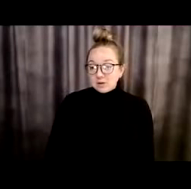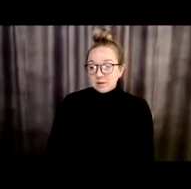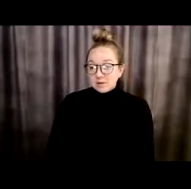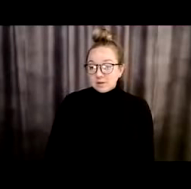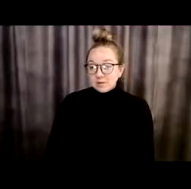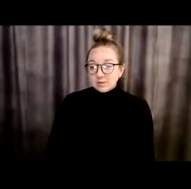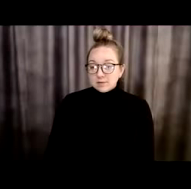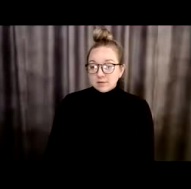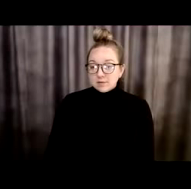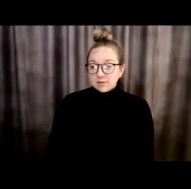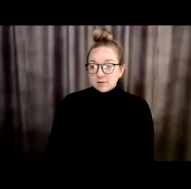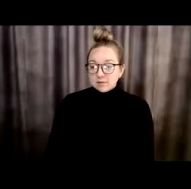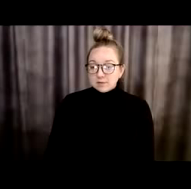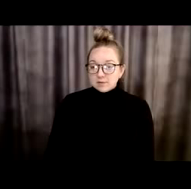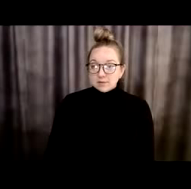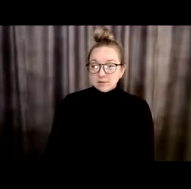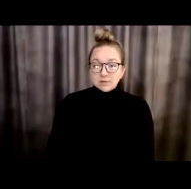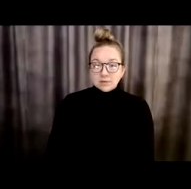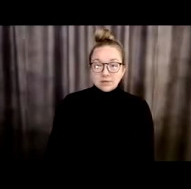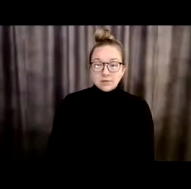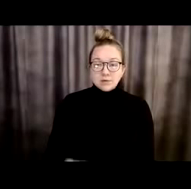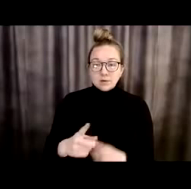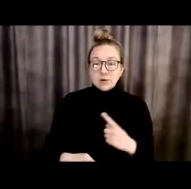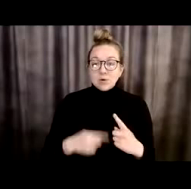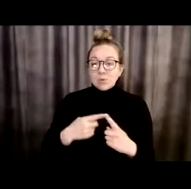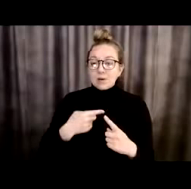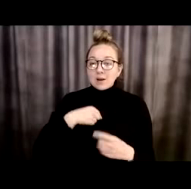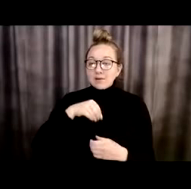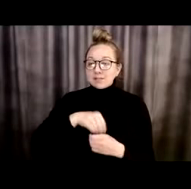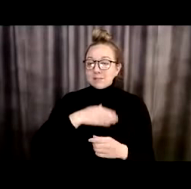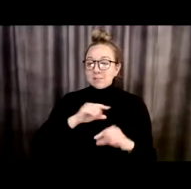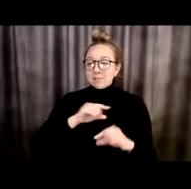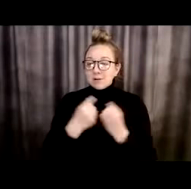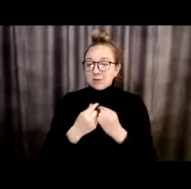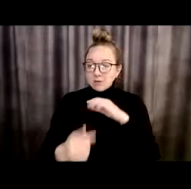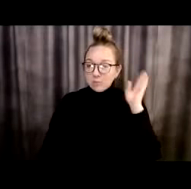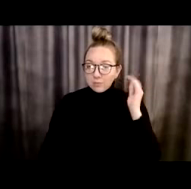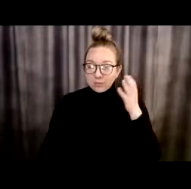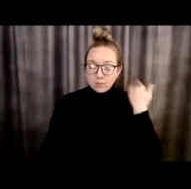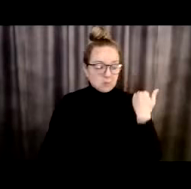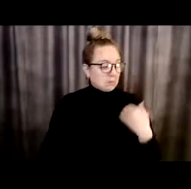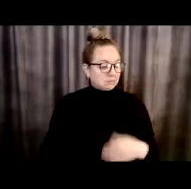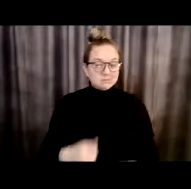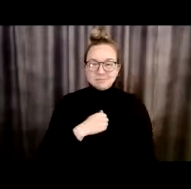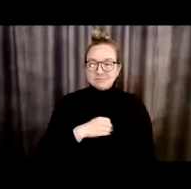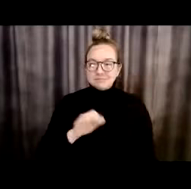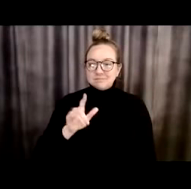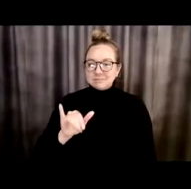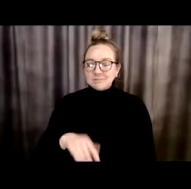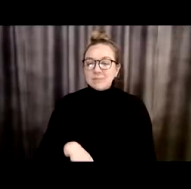And I, as I was in my group, and I reiterated that recess is a